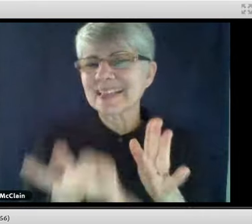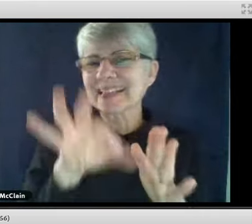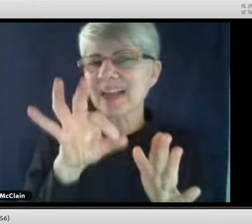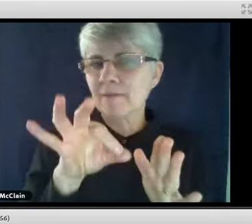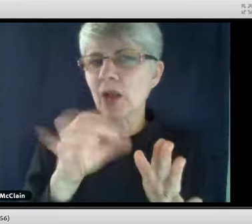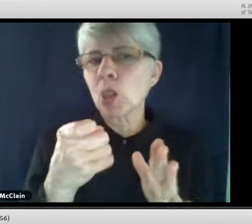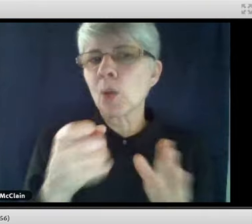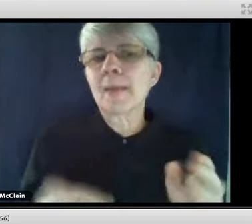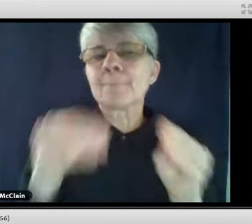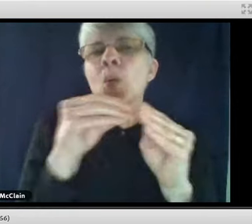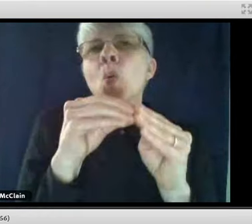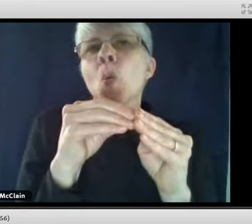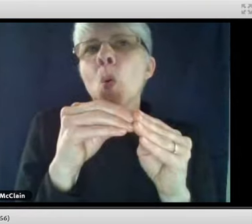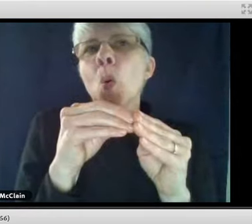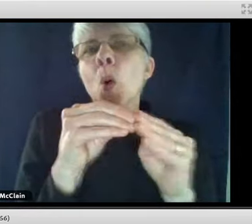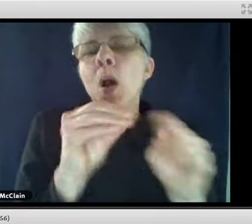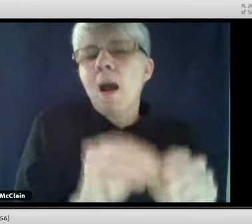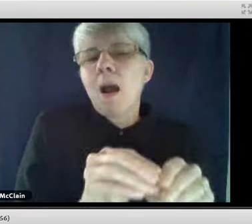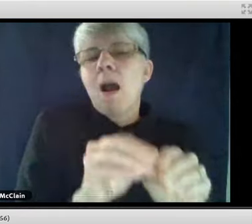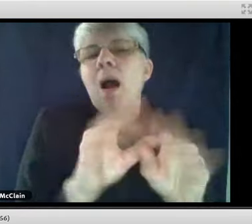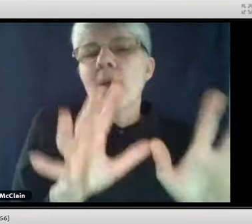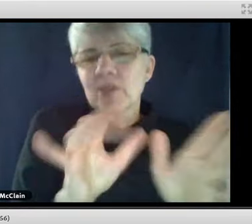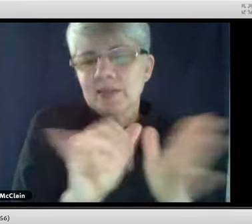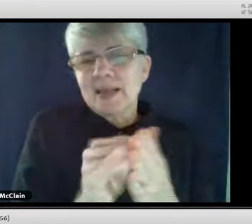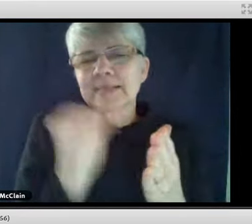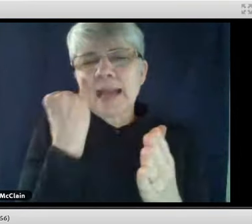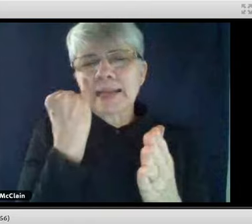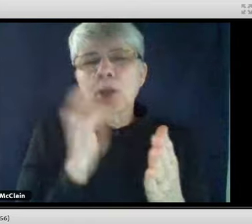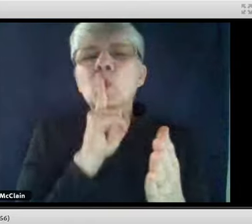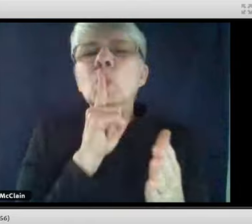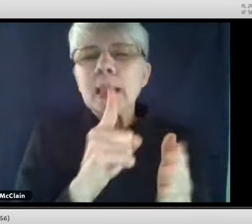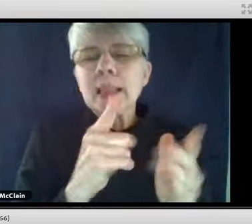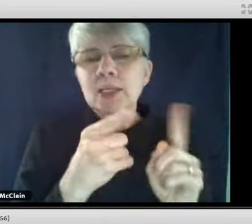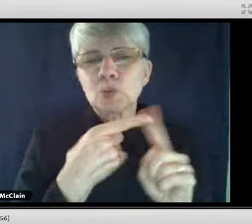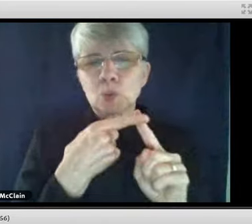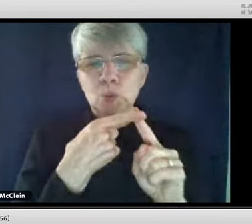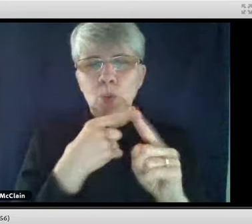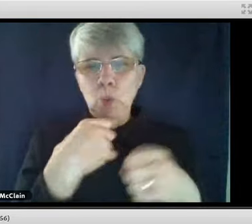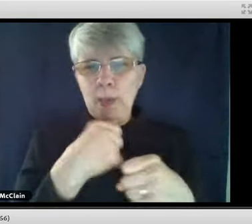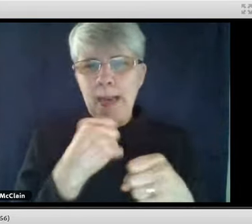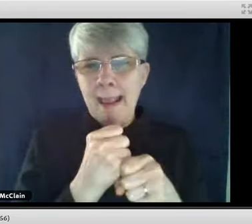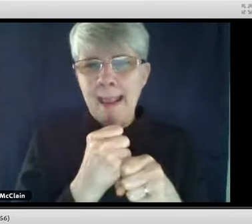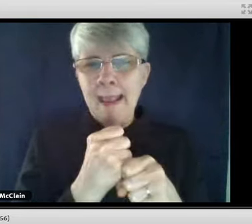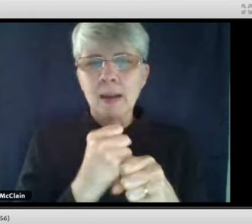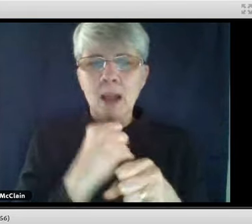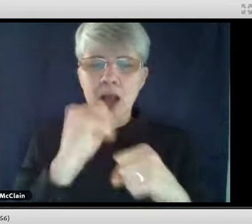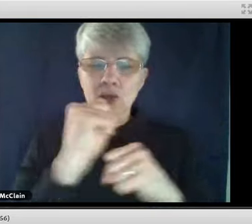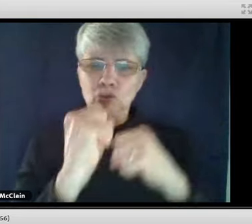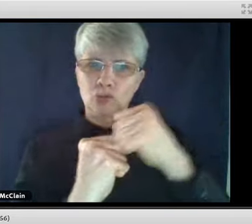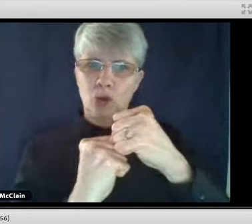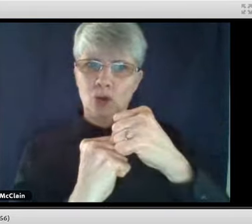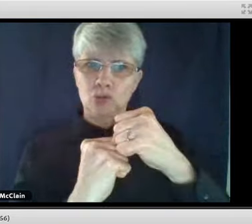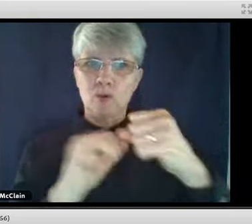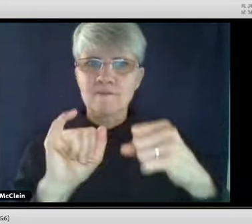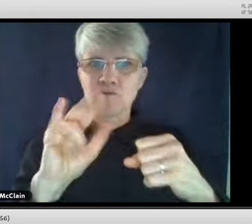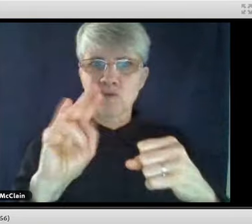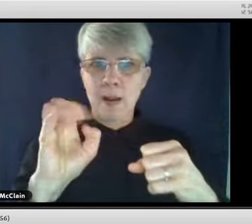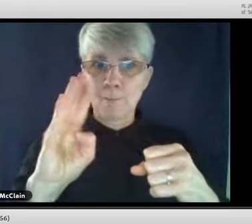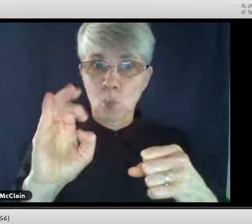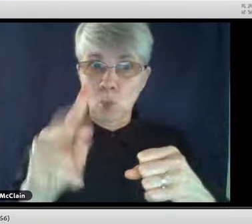little bit more obvious. Okay, that's really the idea, is to really create this structured framework so that